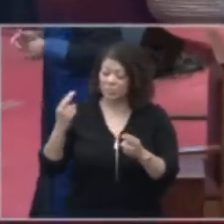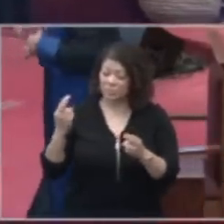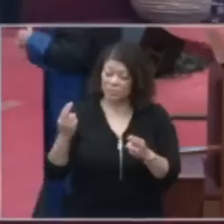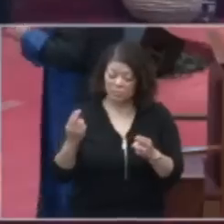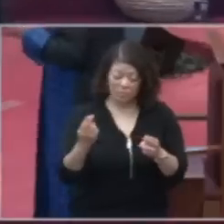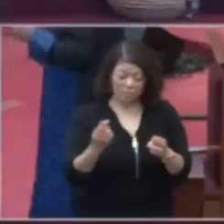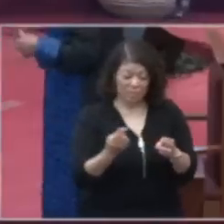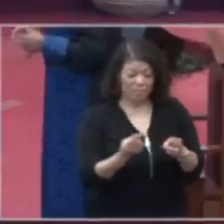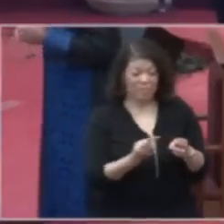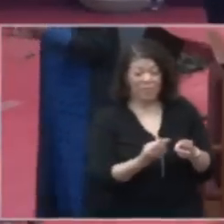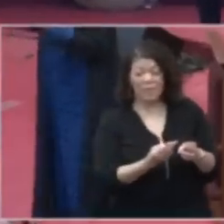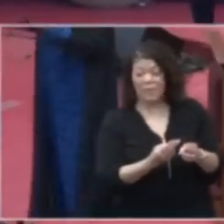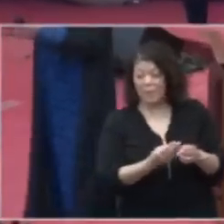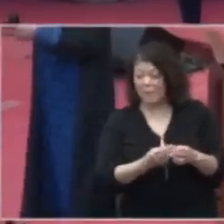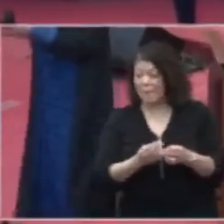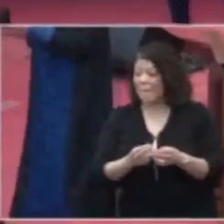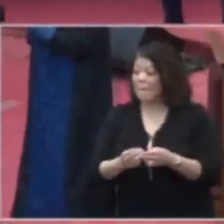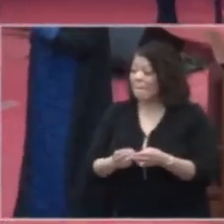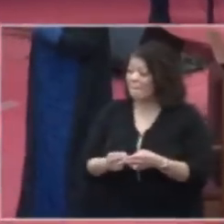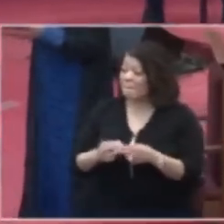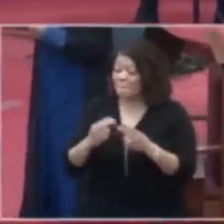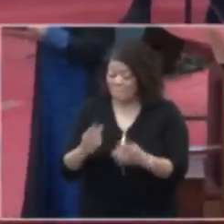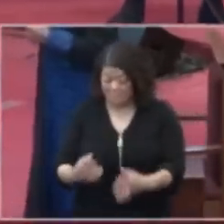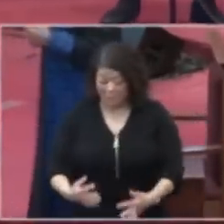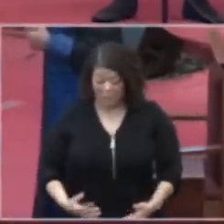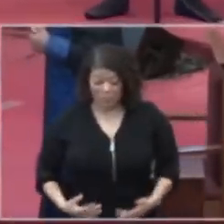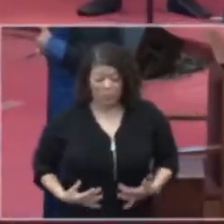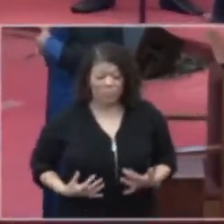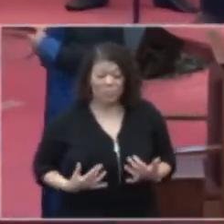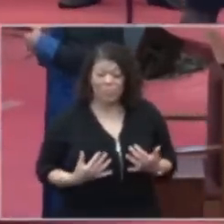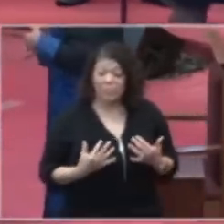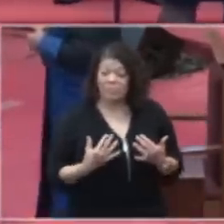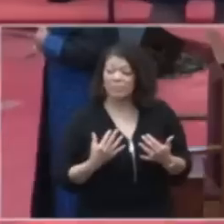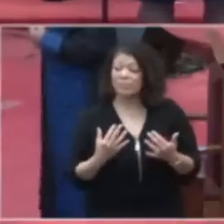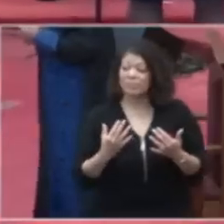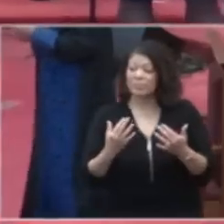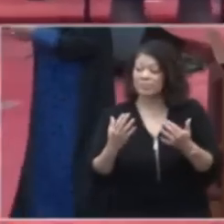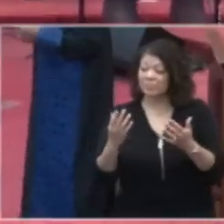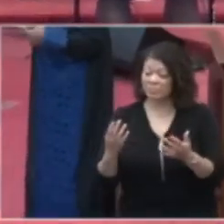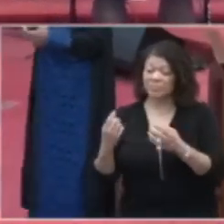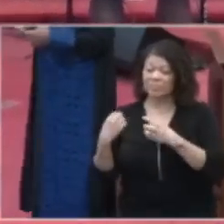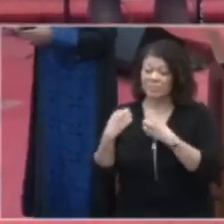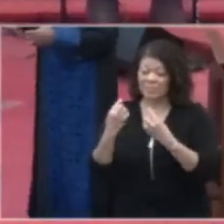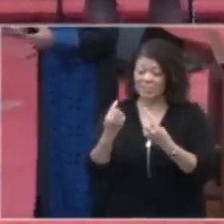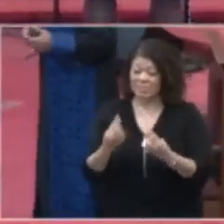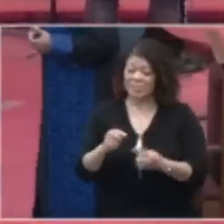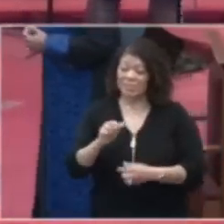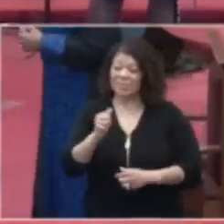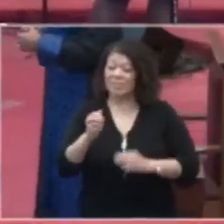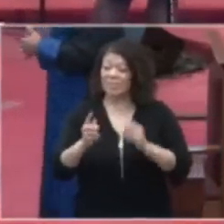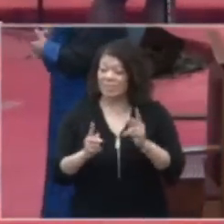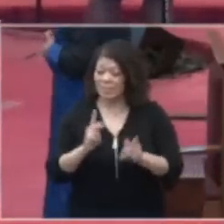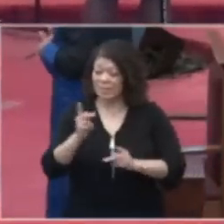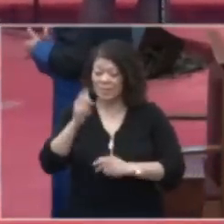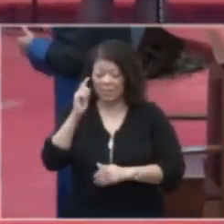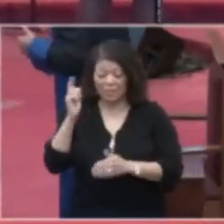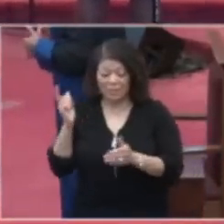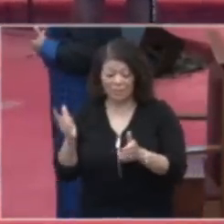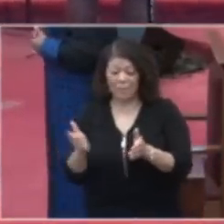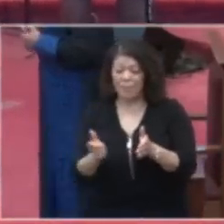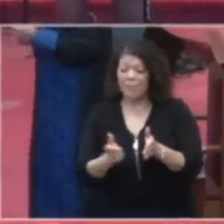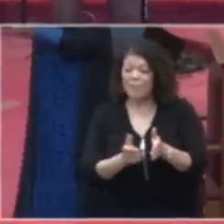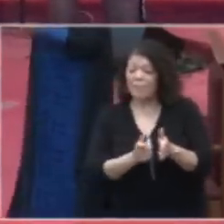Glorify. Come on, sing the song. Fill my life, everybody. Fill my life till all